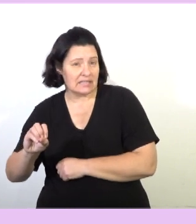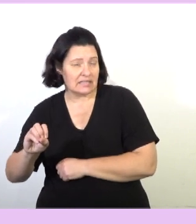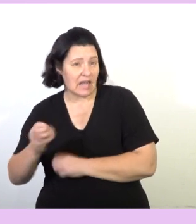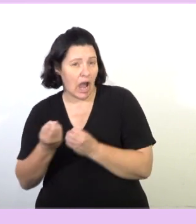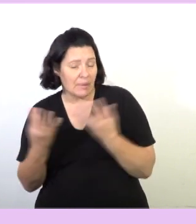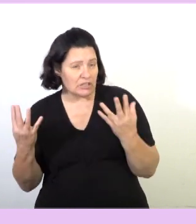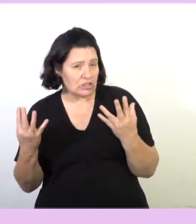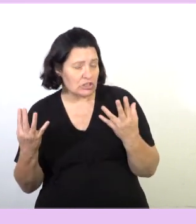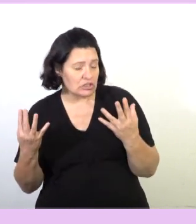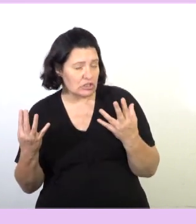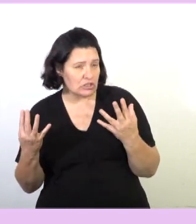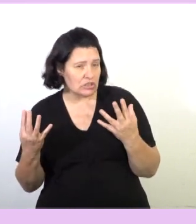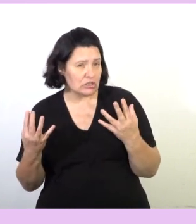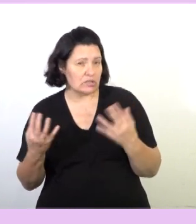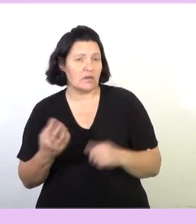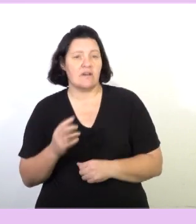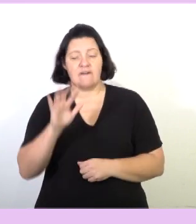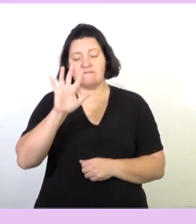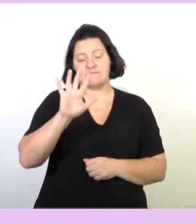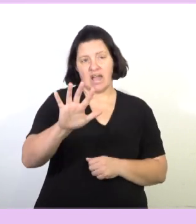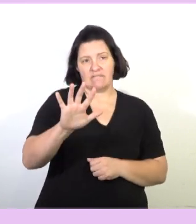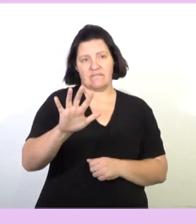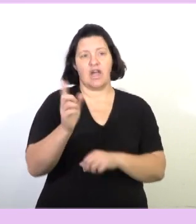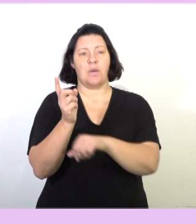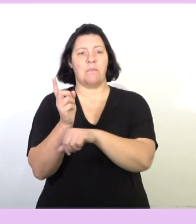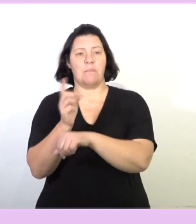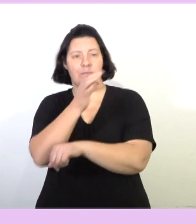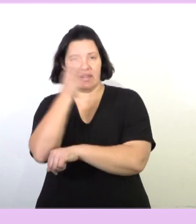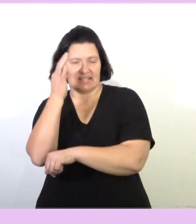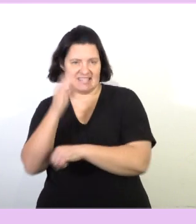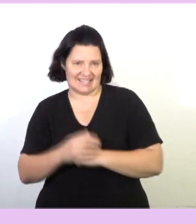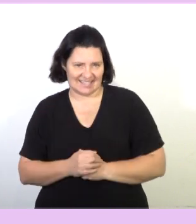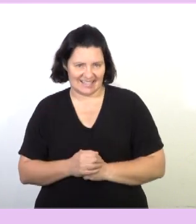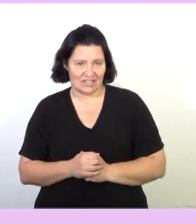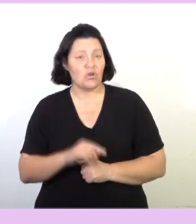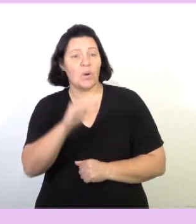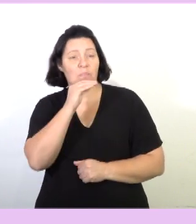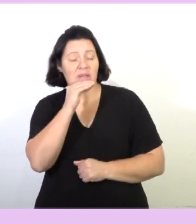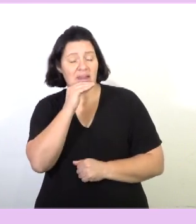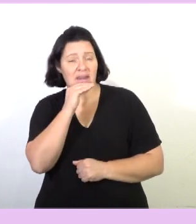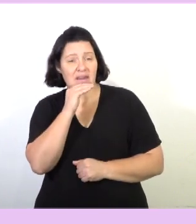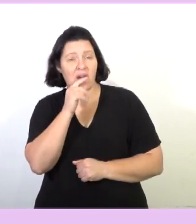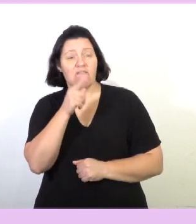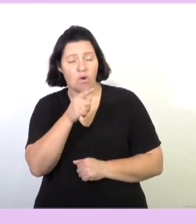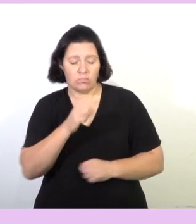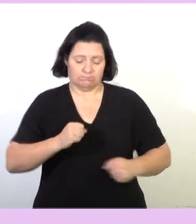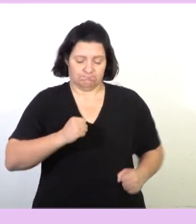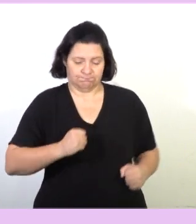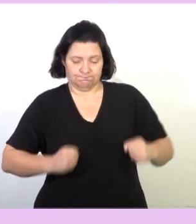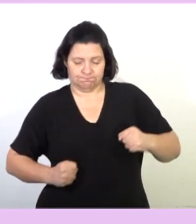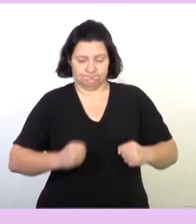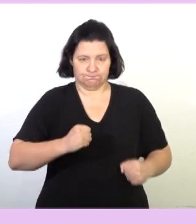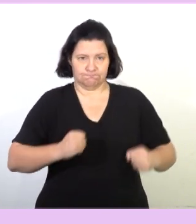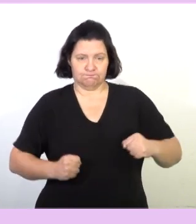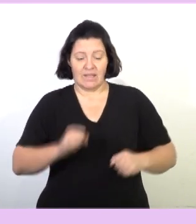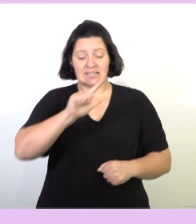by 140. It gives us 5 minutes. So then it means it will take him 5